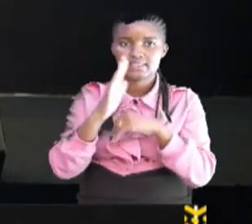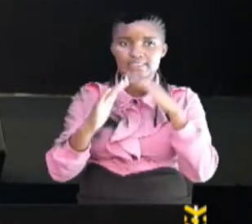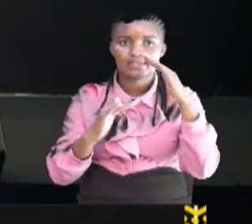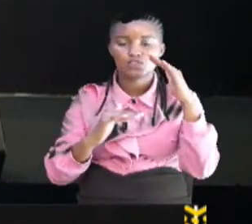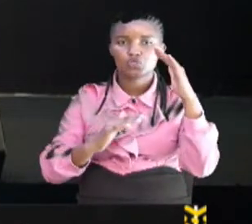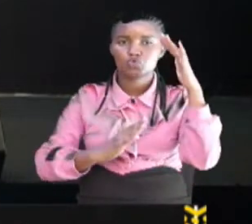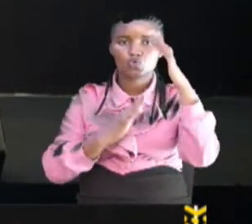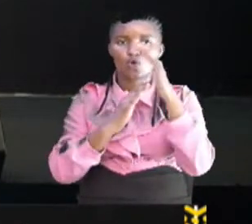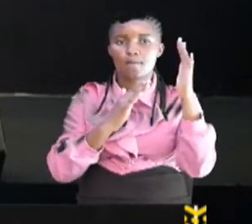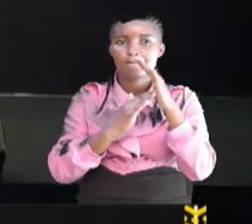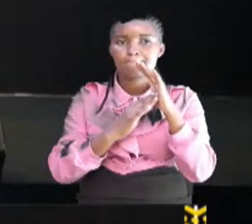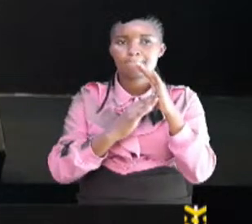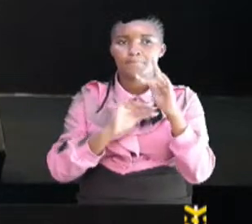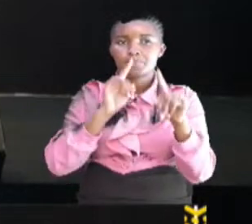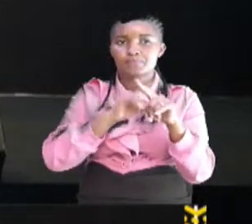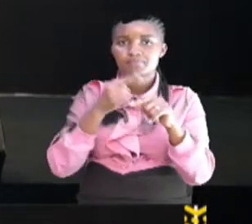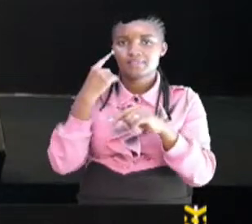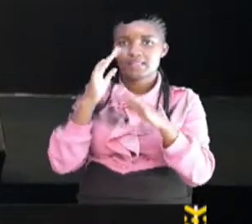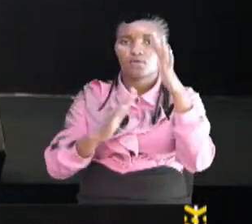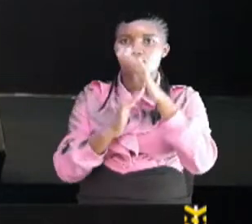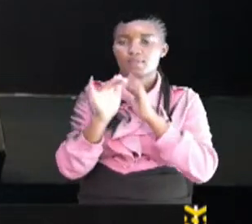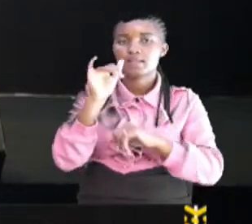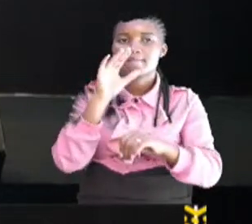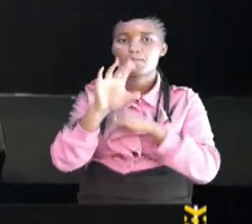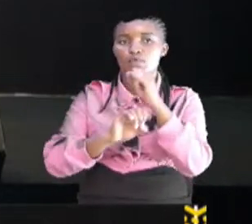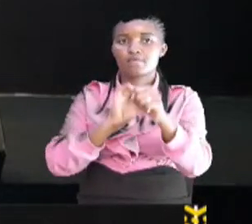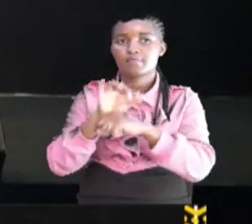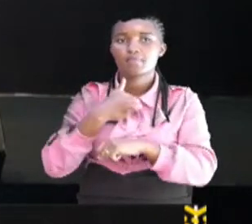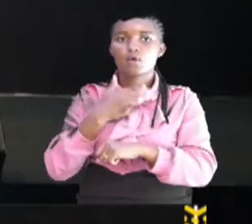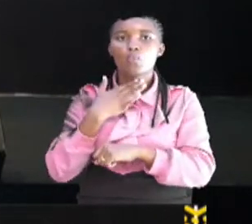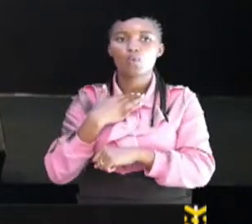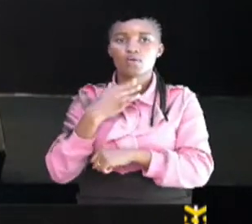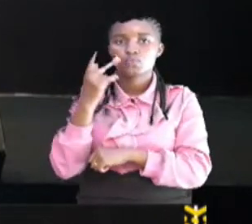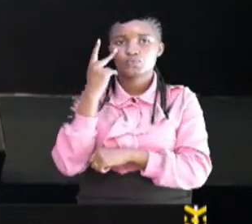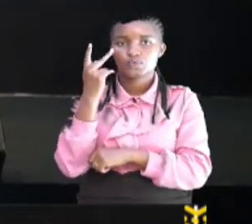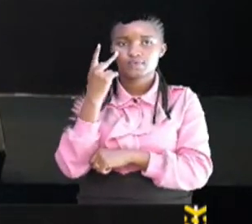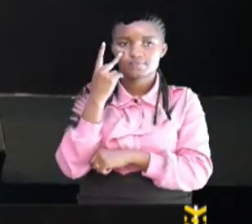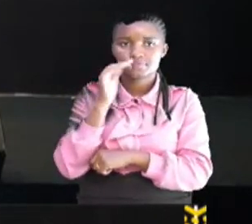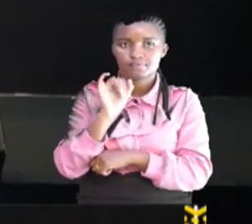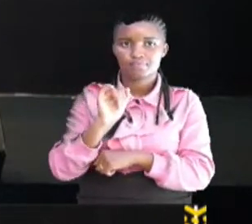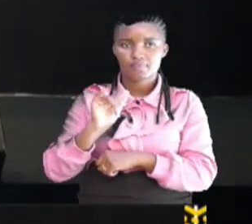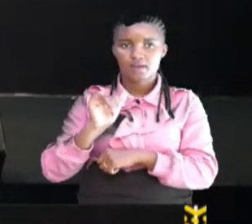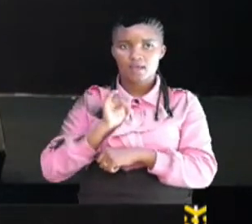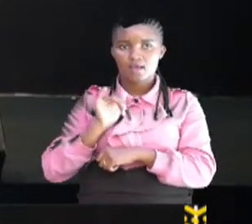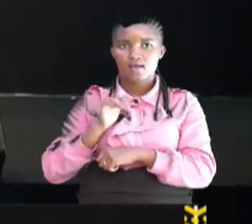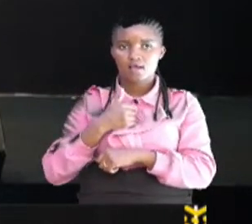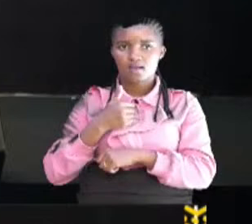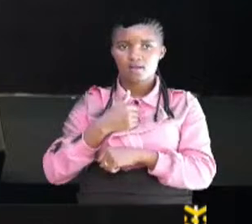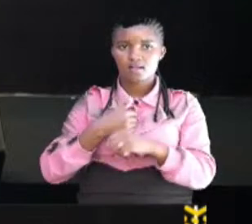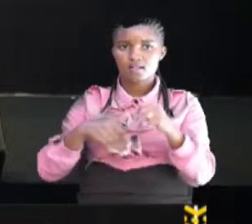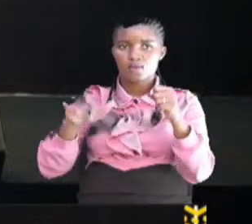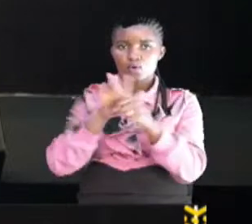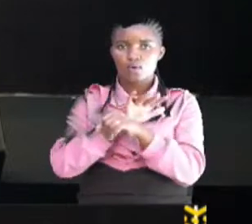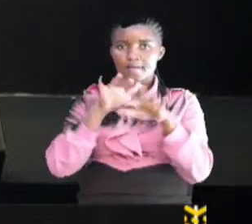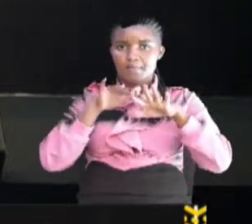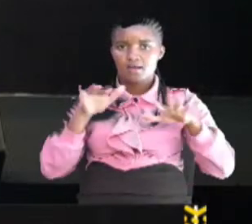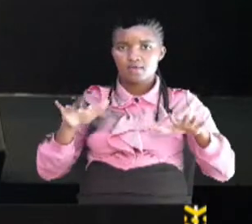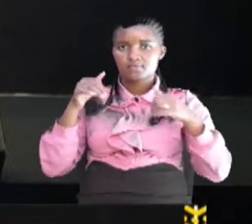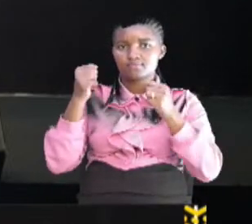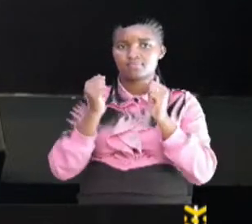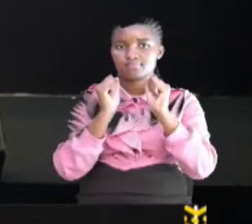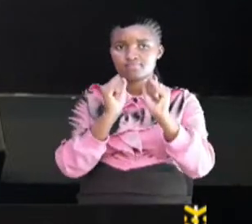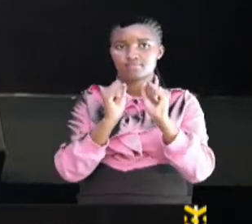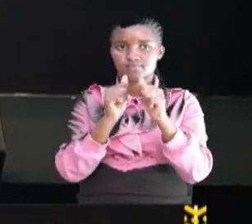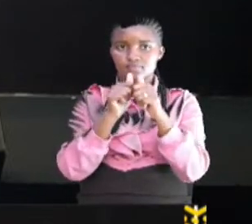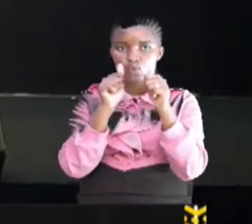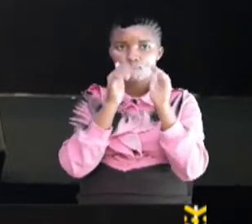likely the movie I would like to see and spend my money on, all right? So she already had this whole marketing strategy really hashed and well